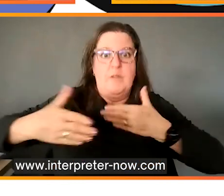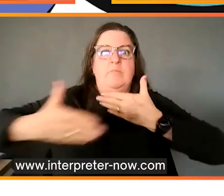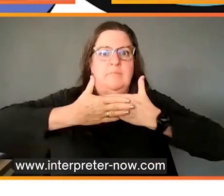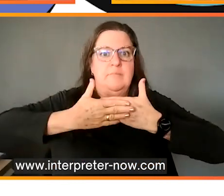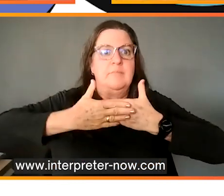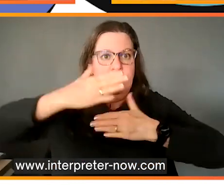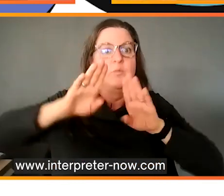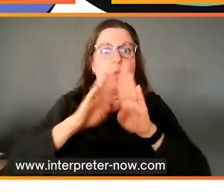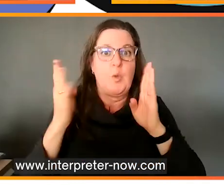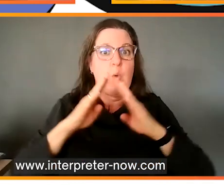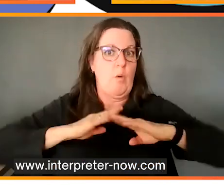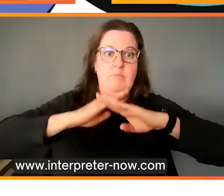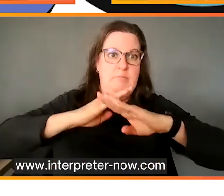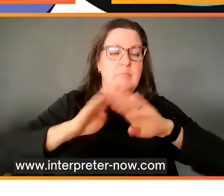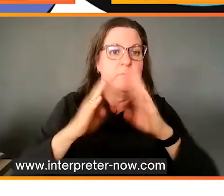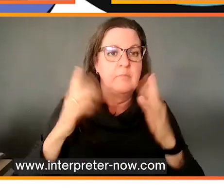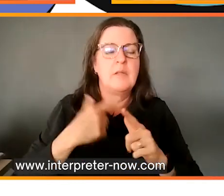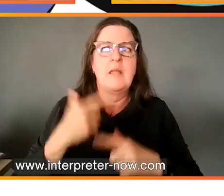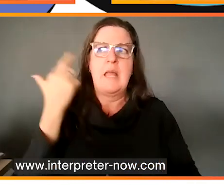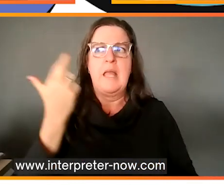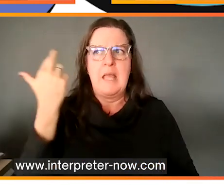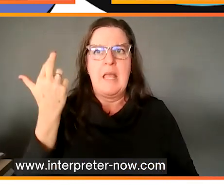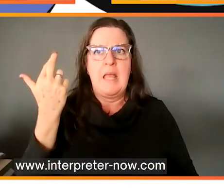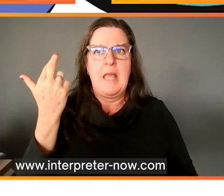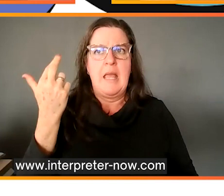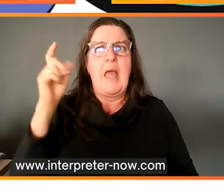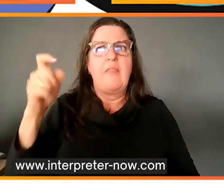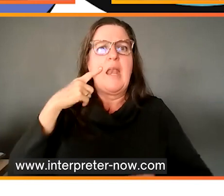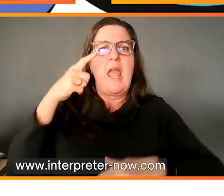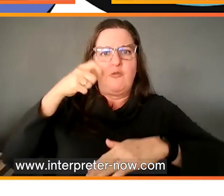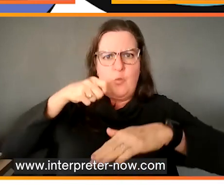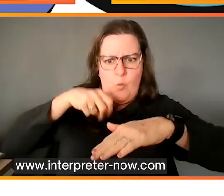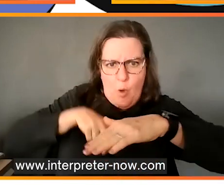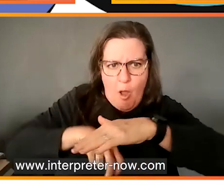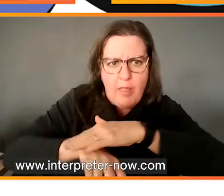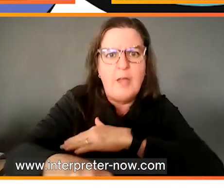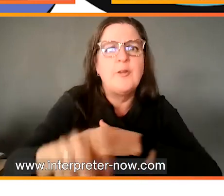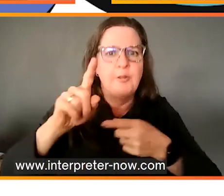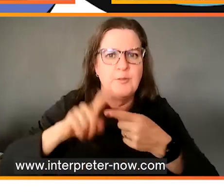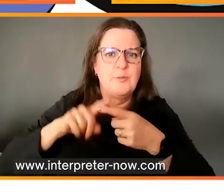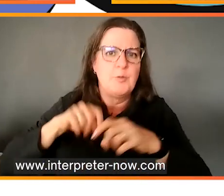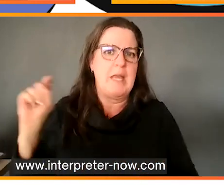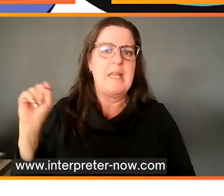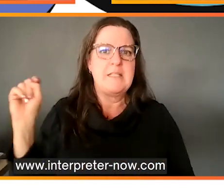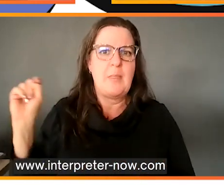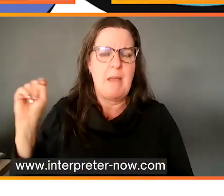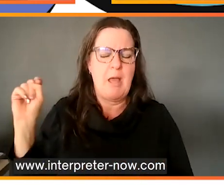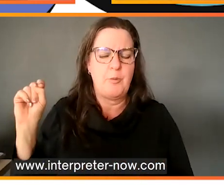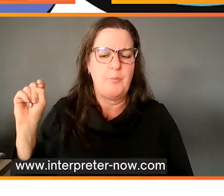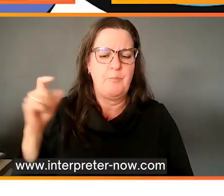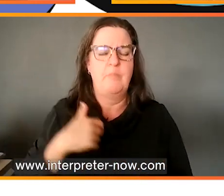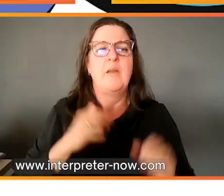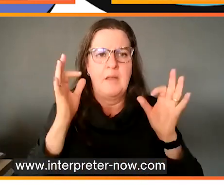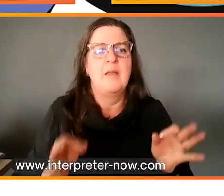desk into the door just to give a barricade. And then what I realized is I had to crawl under the